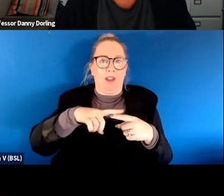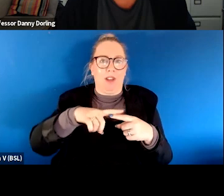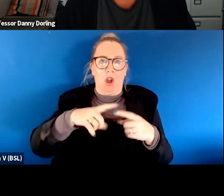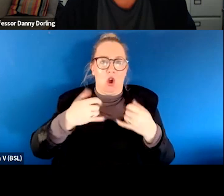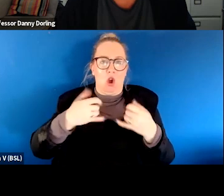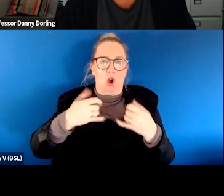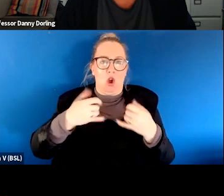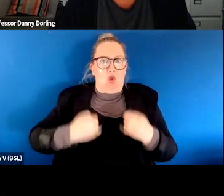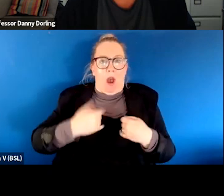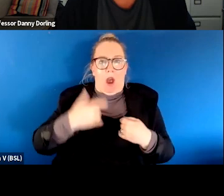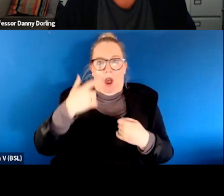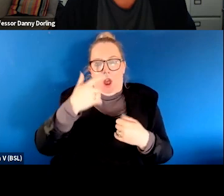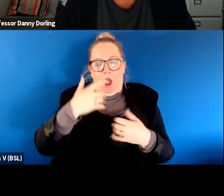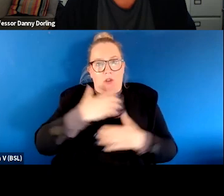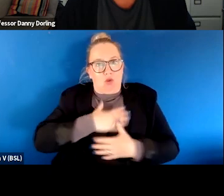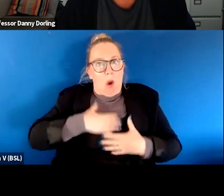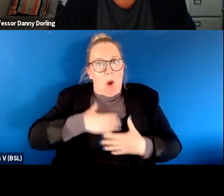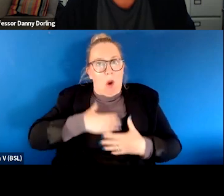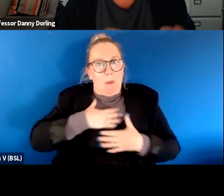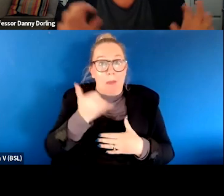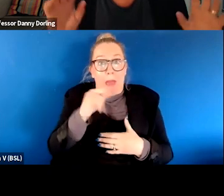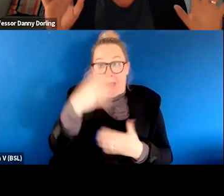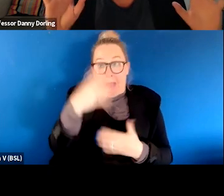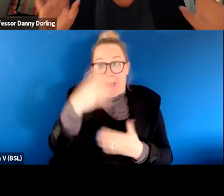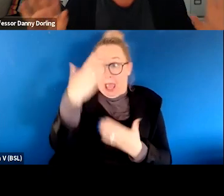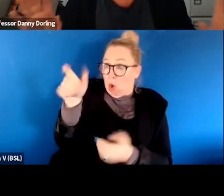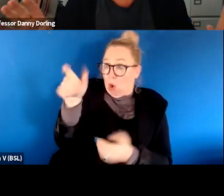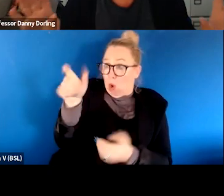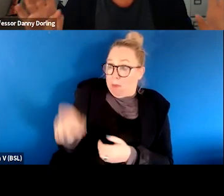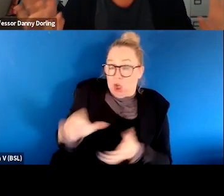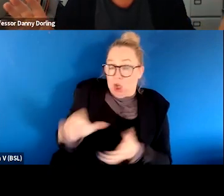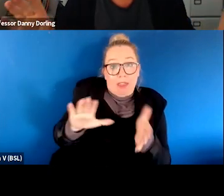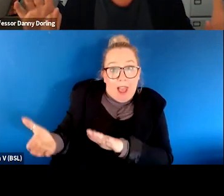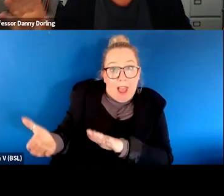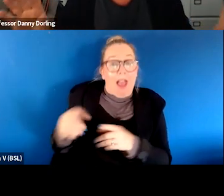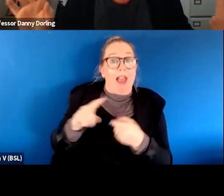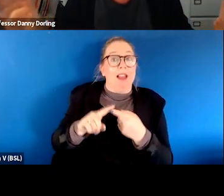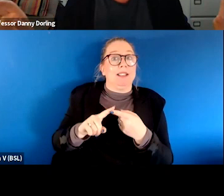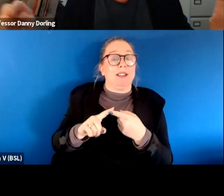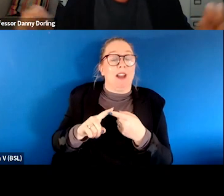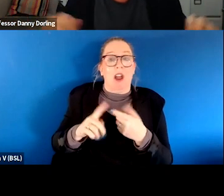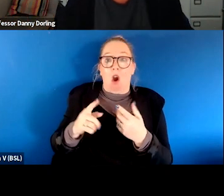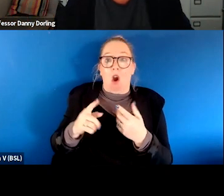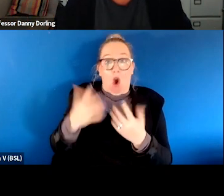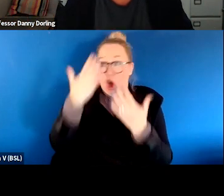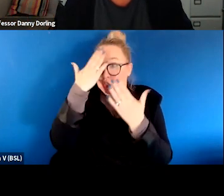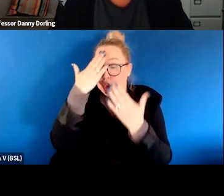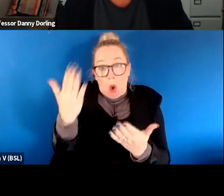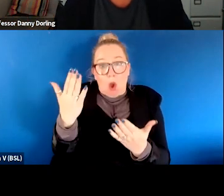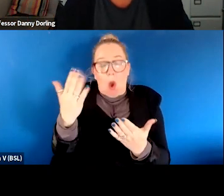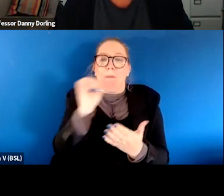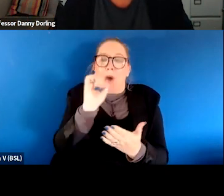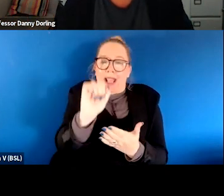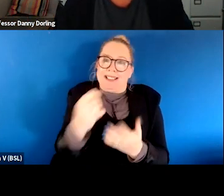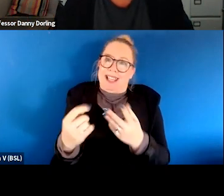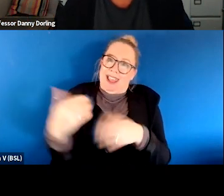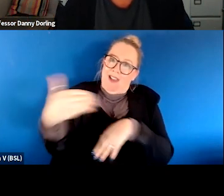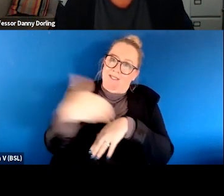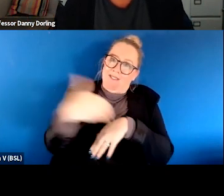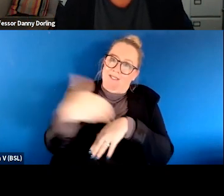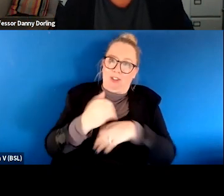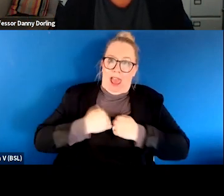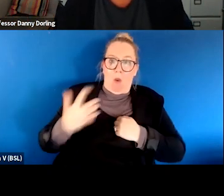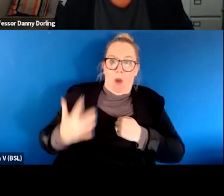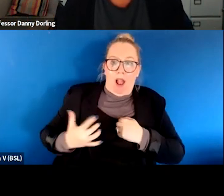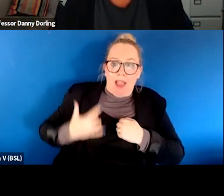who died. There doesn't have to be any kind of physical manifestation of the trauma in your own lives. You can still